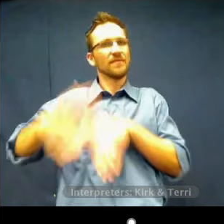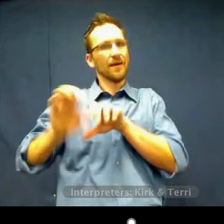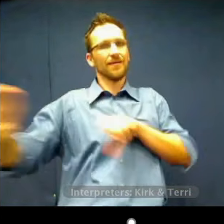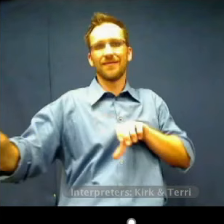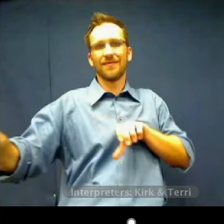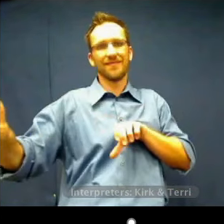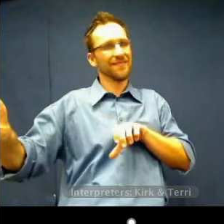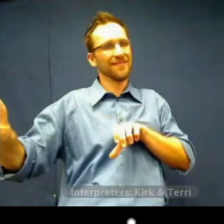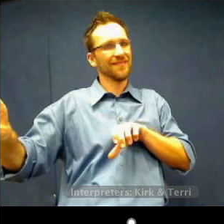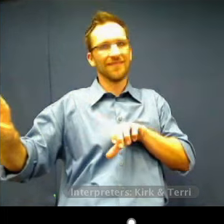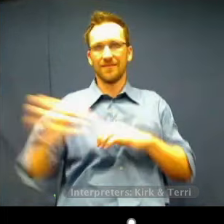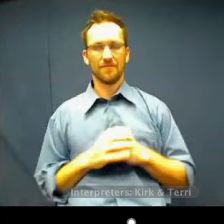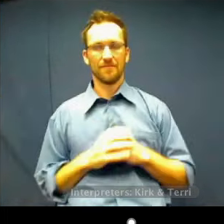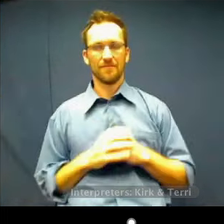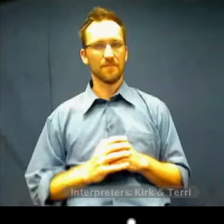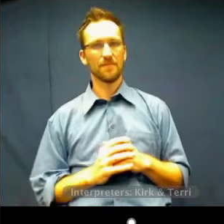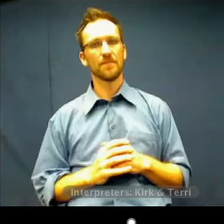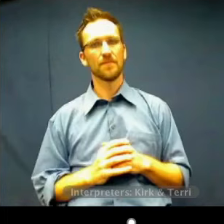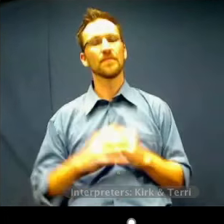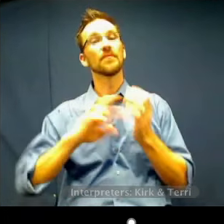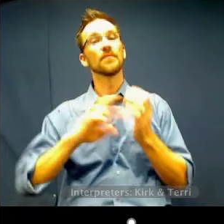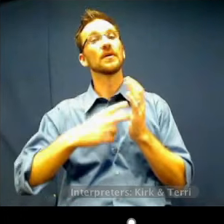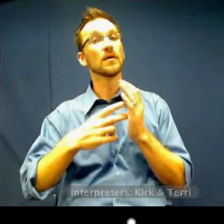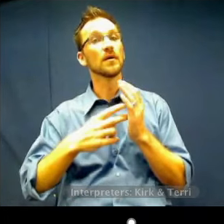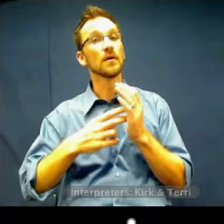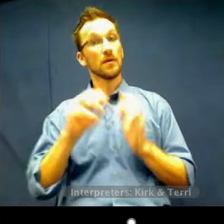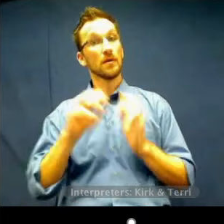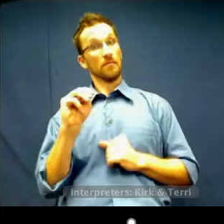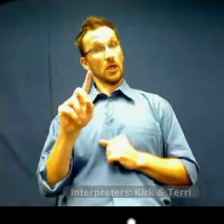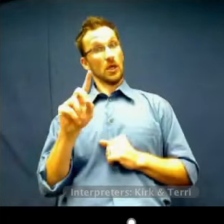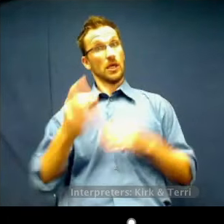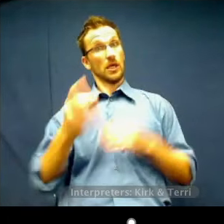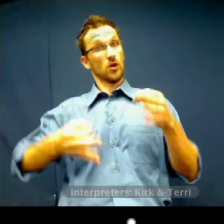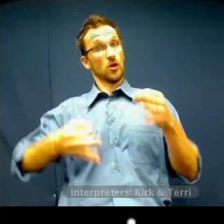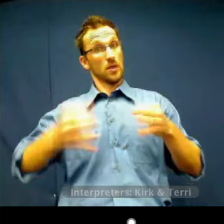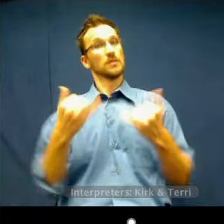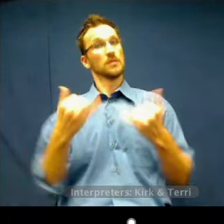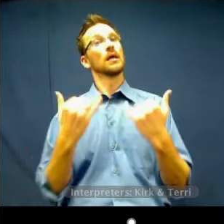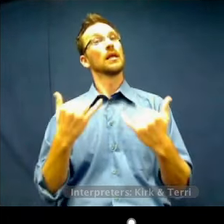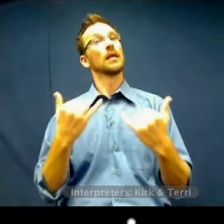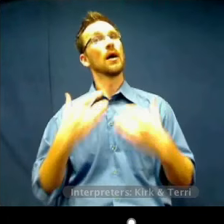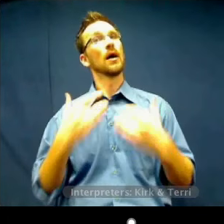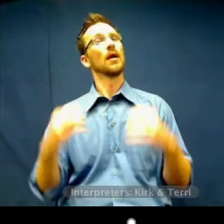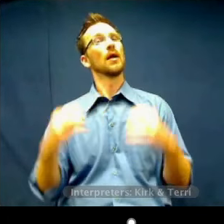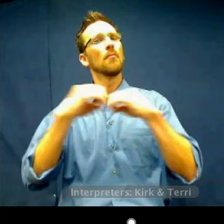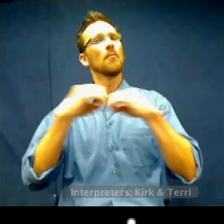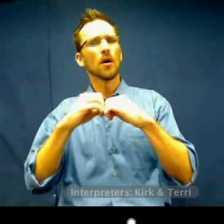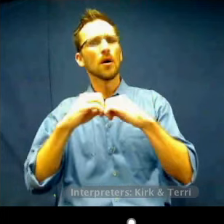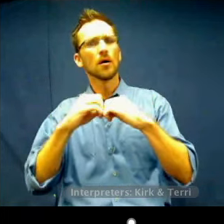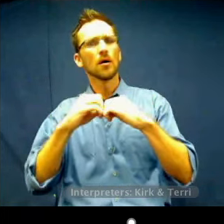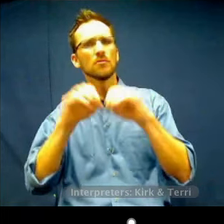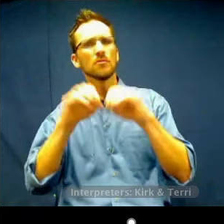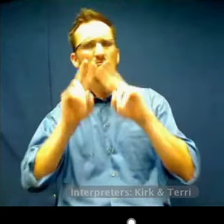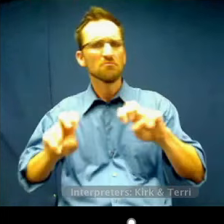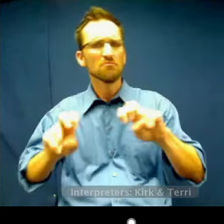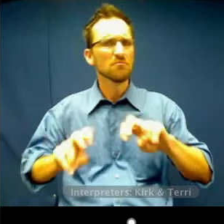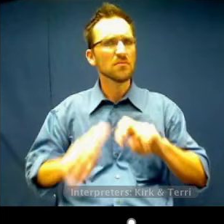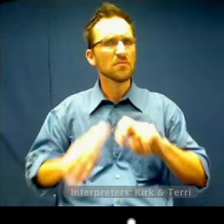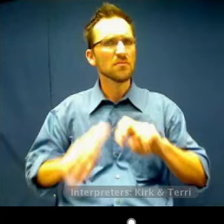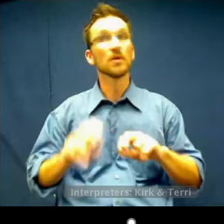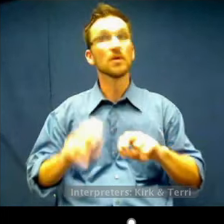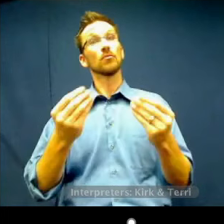So courts, at least in Maryland, are more concerned now not with how a piece of property is titled and whose name it's